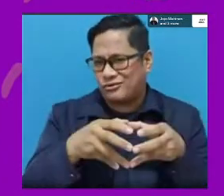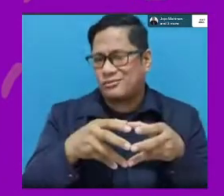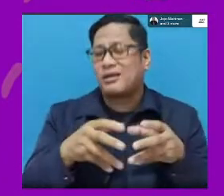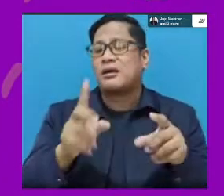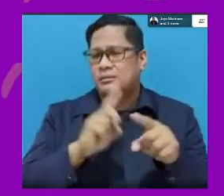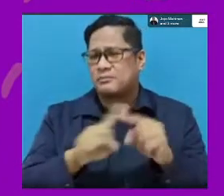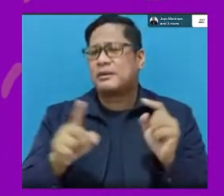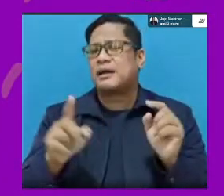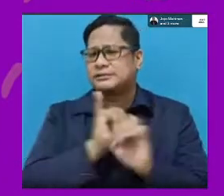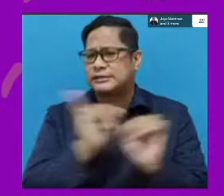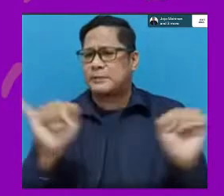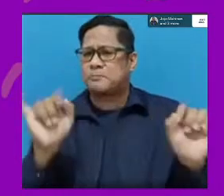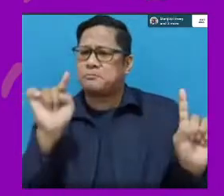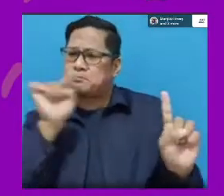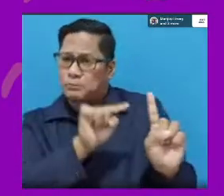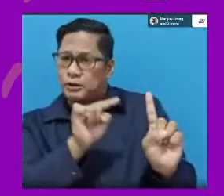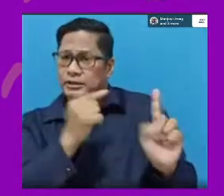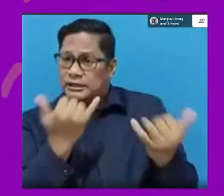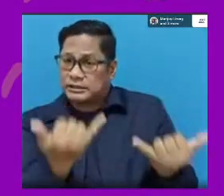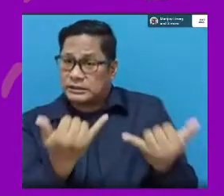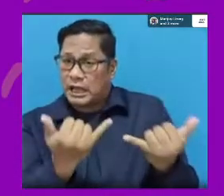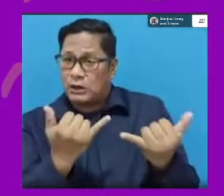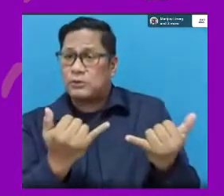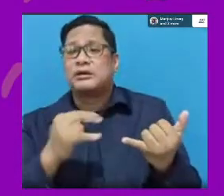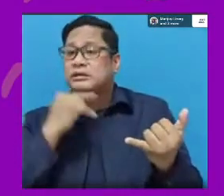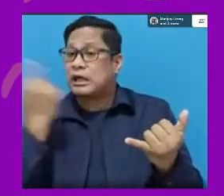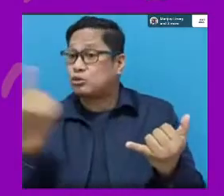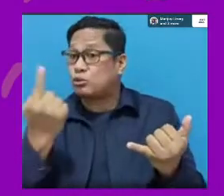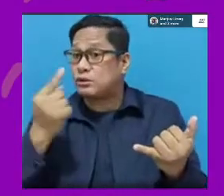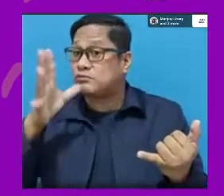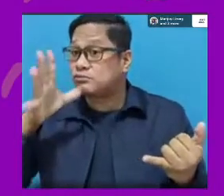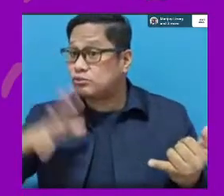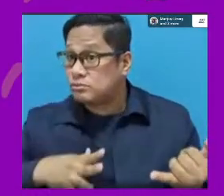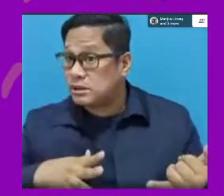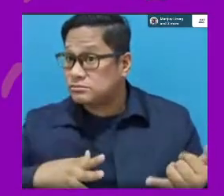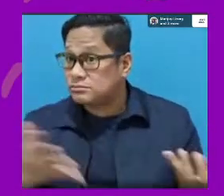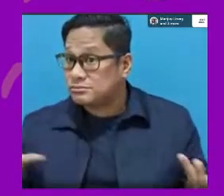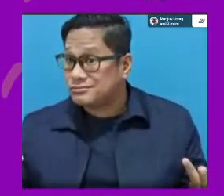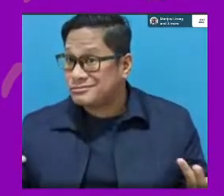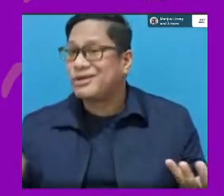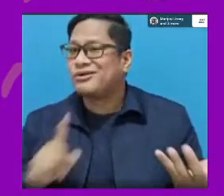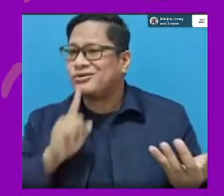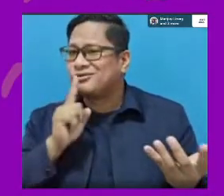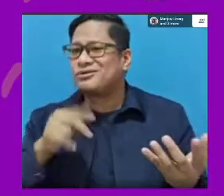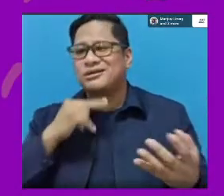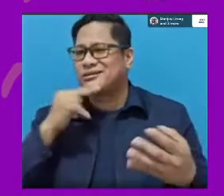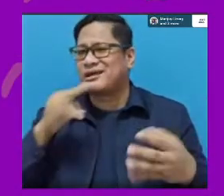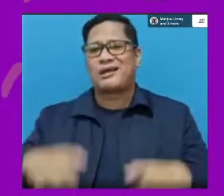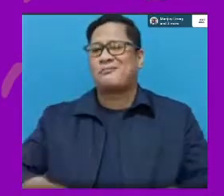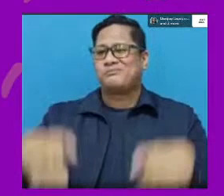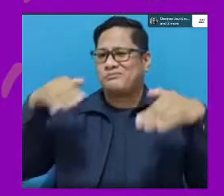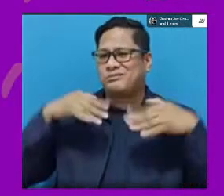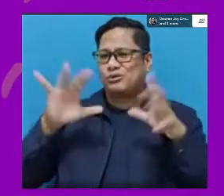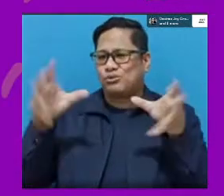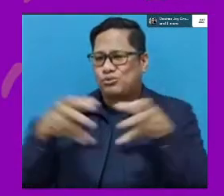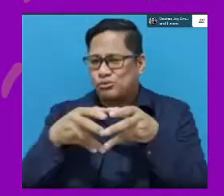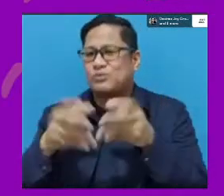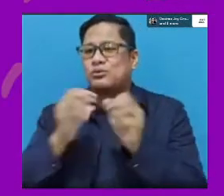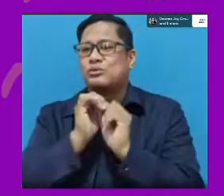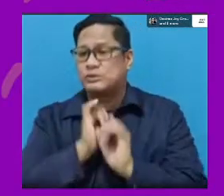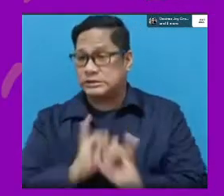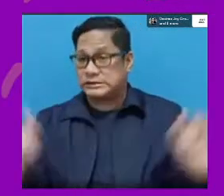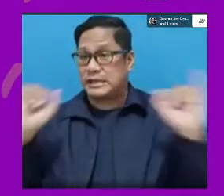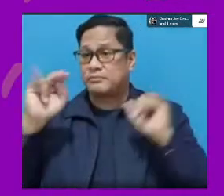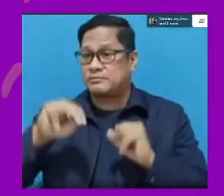rightly pointed out just now, it's not just women. We're not just a blanket group with the same needs. As